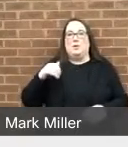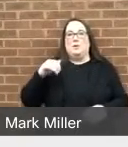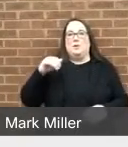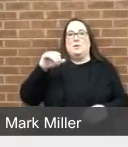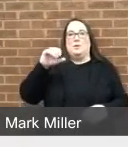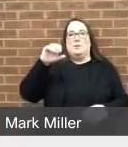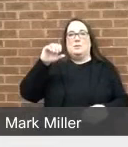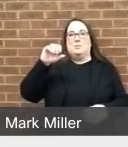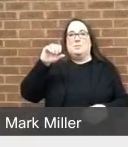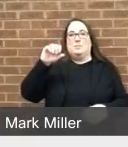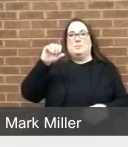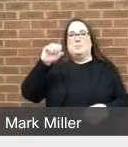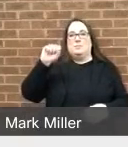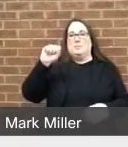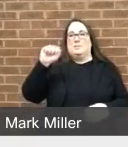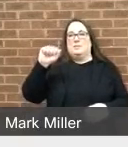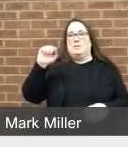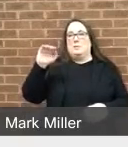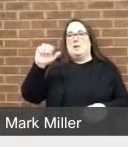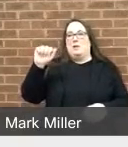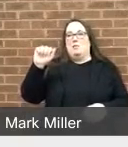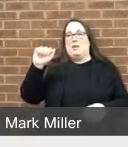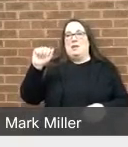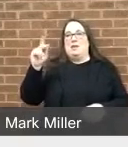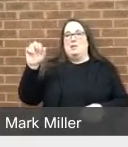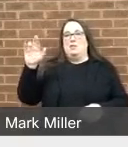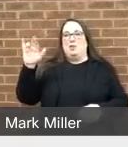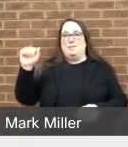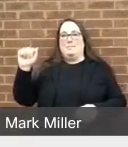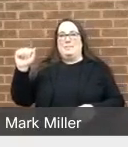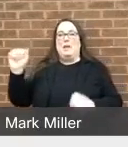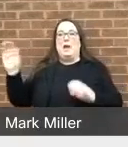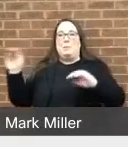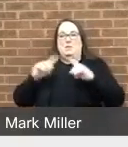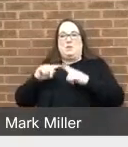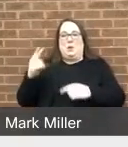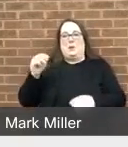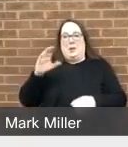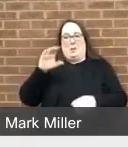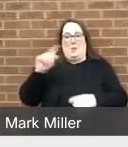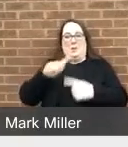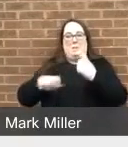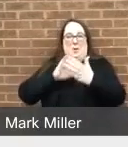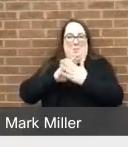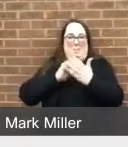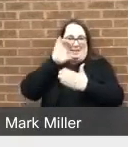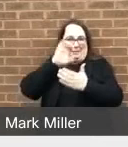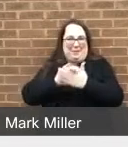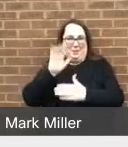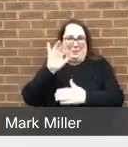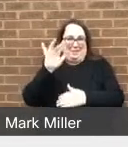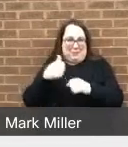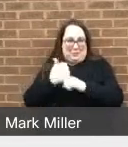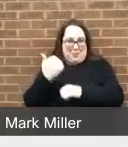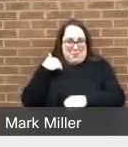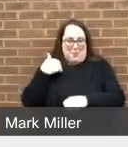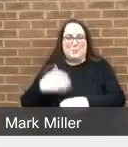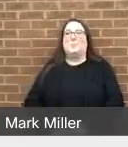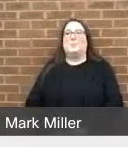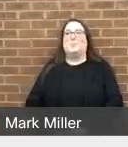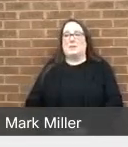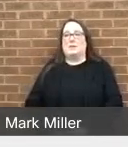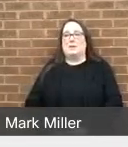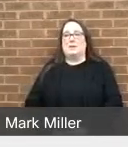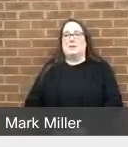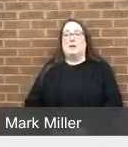morning. My name is Samia Hira. I moved to Howard County when I married my husband over 25 years ago. And while we've thought about